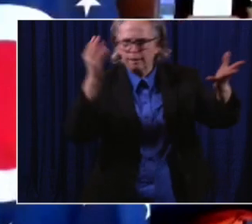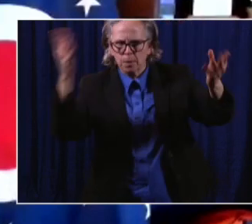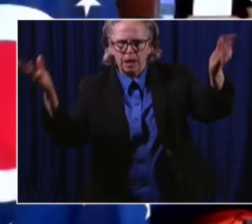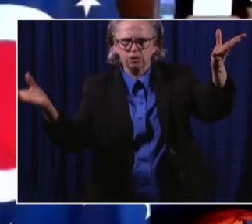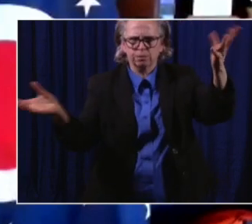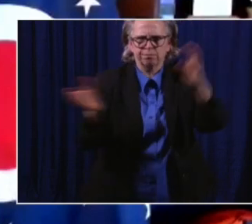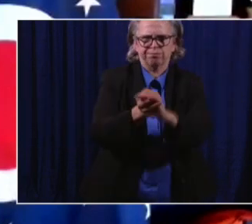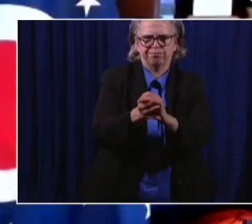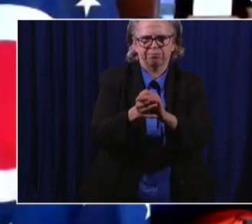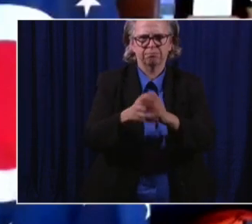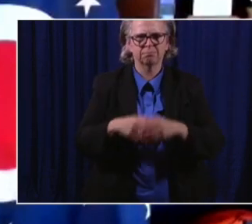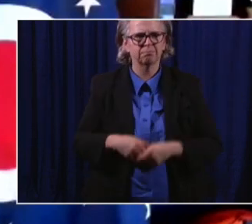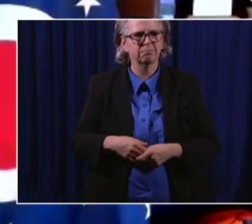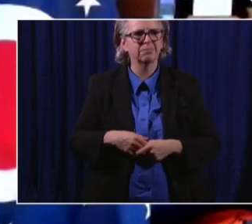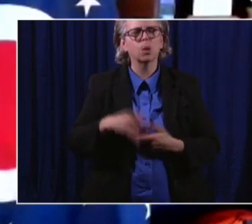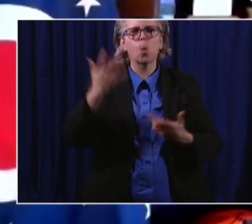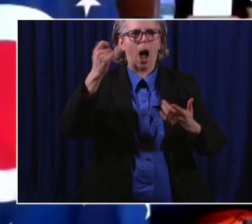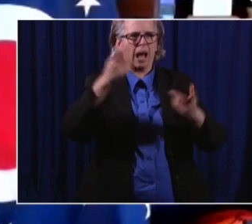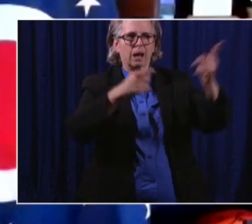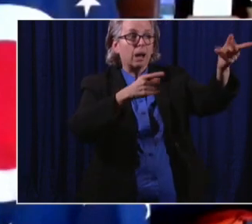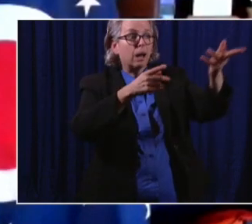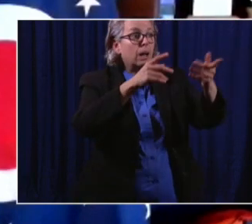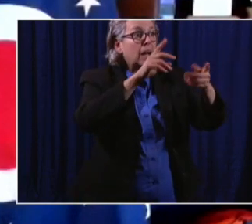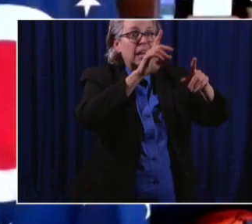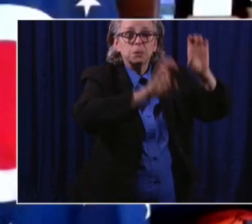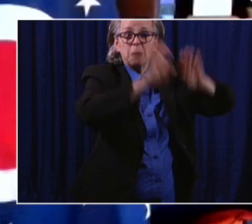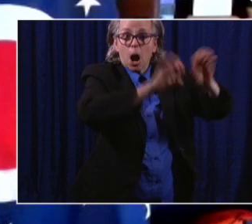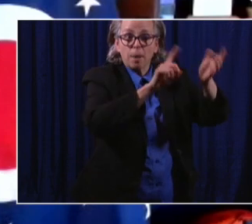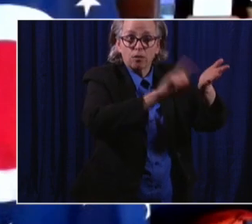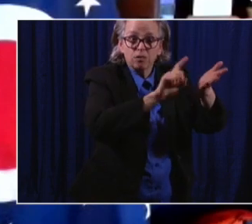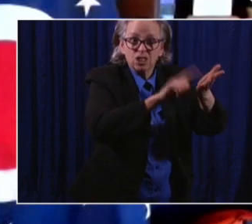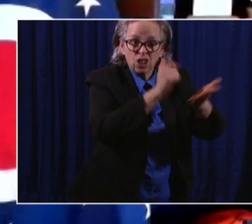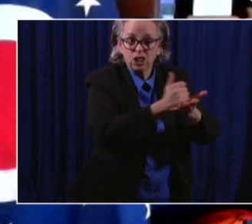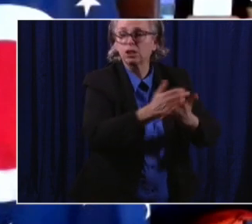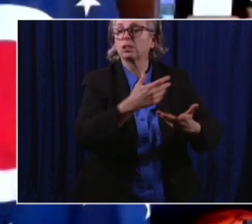as quickly as we can to serve the people of Ohio.